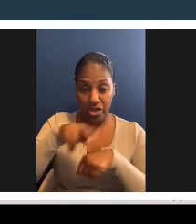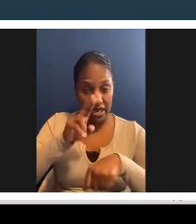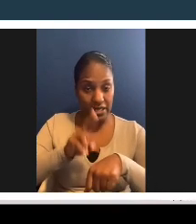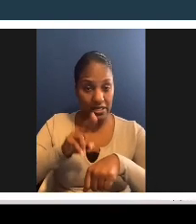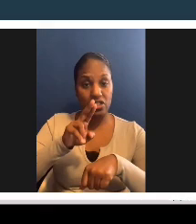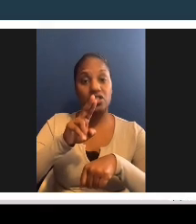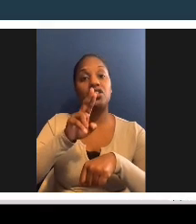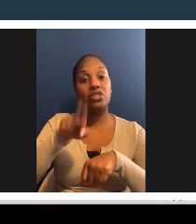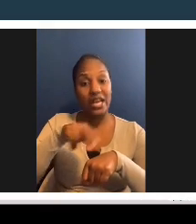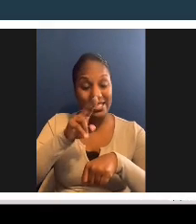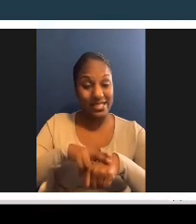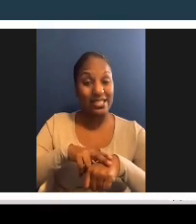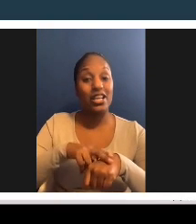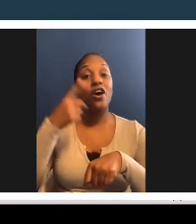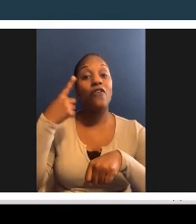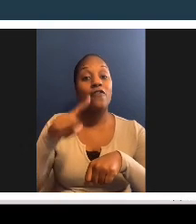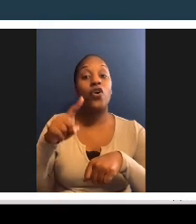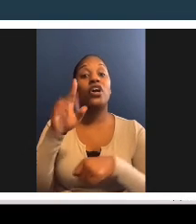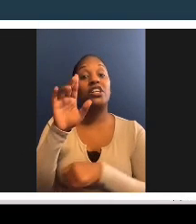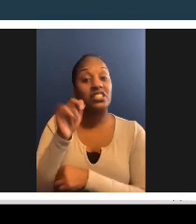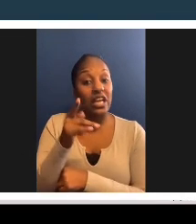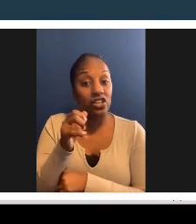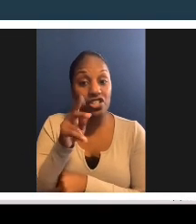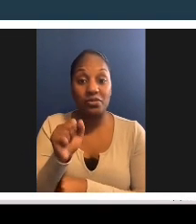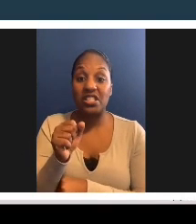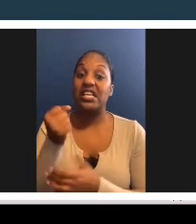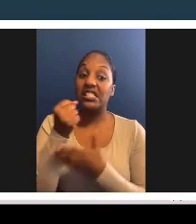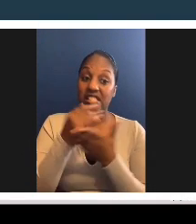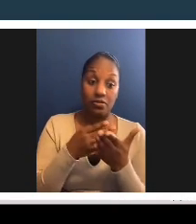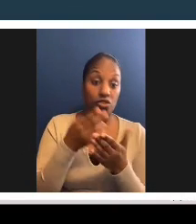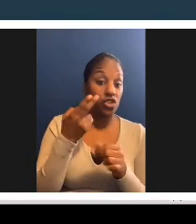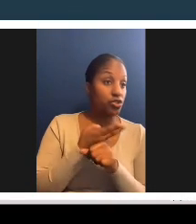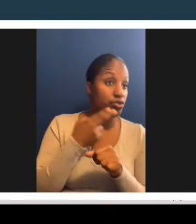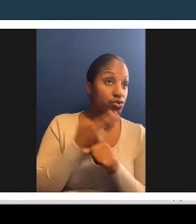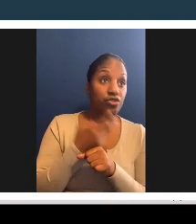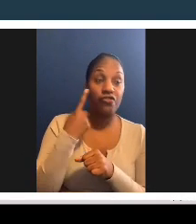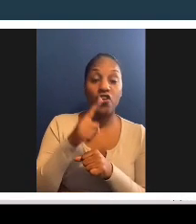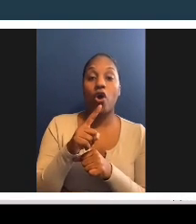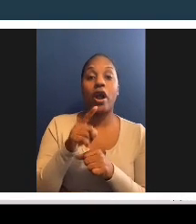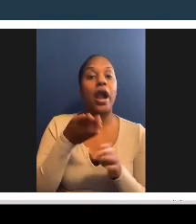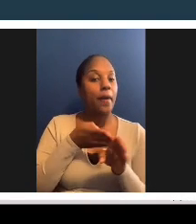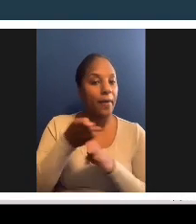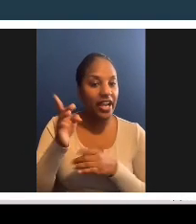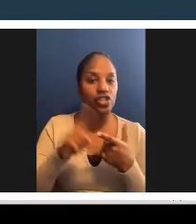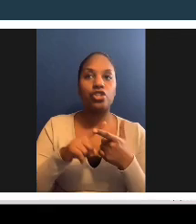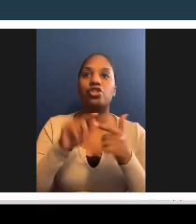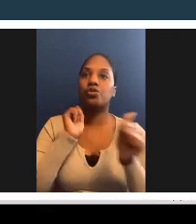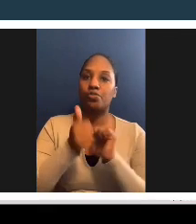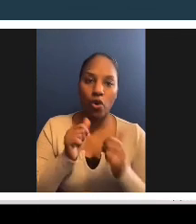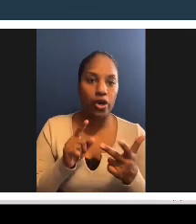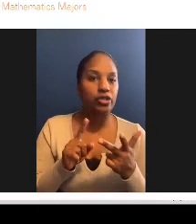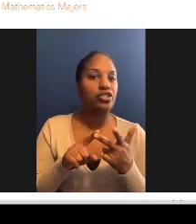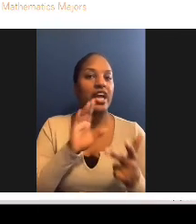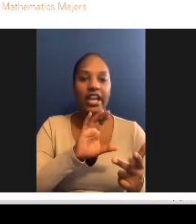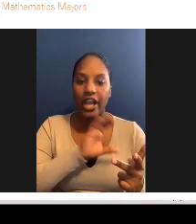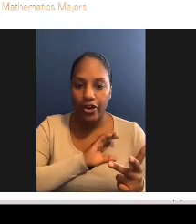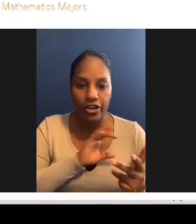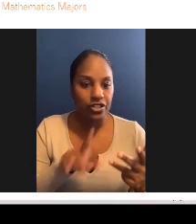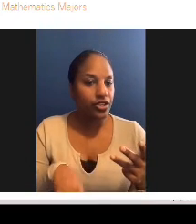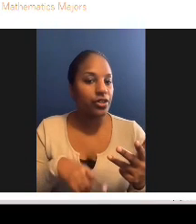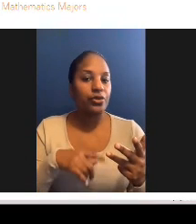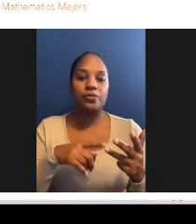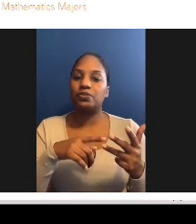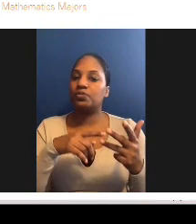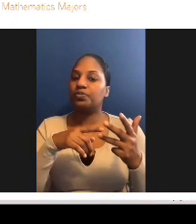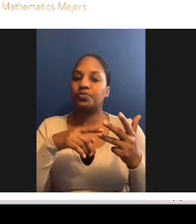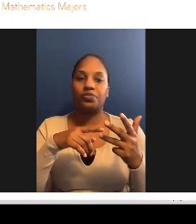can filter, some of them are for majors or ethnicity and sports and character. But if we go under browse scholarships, it'll come